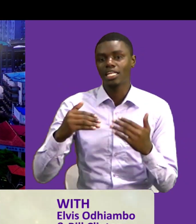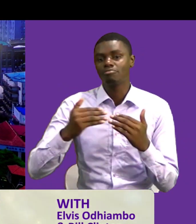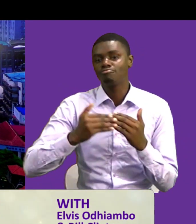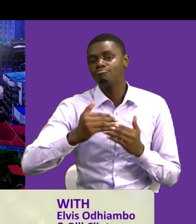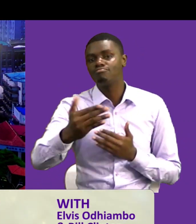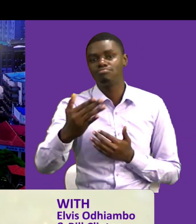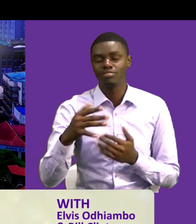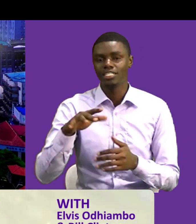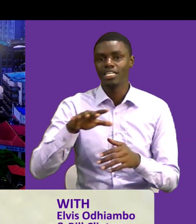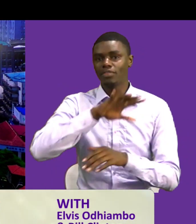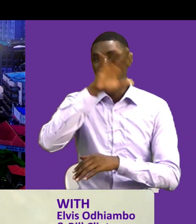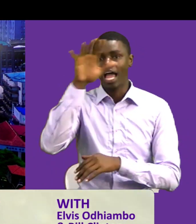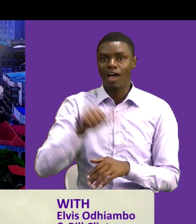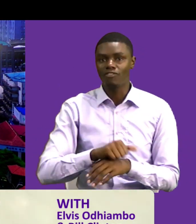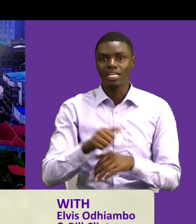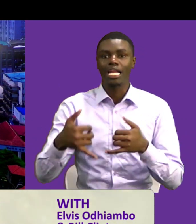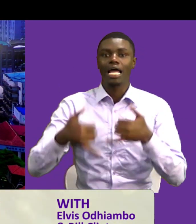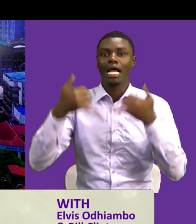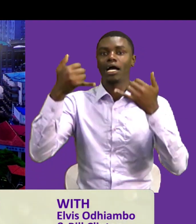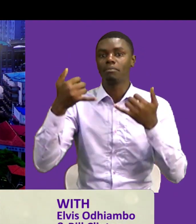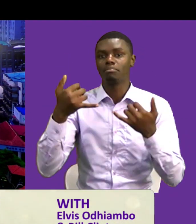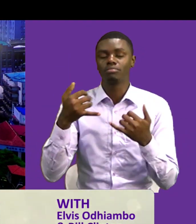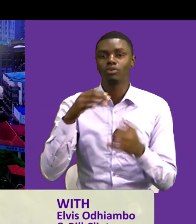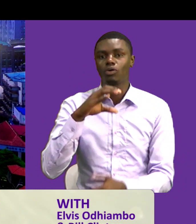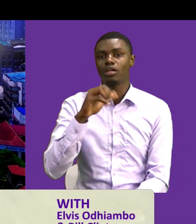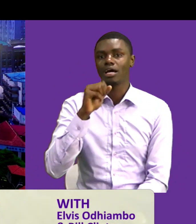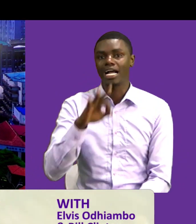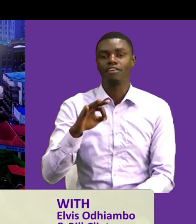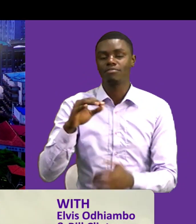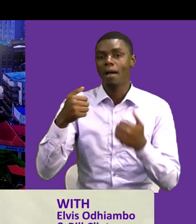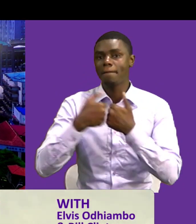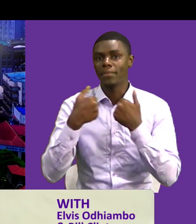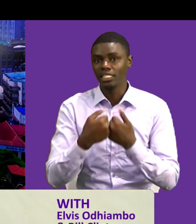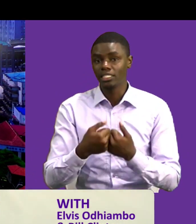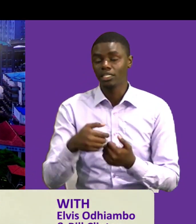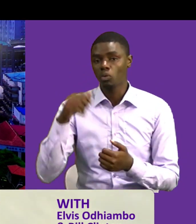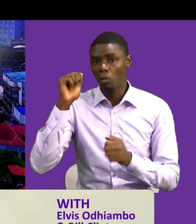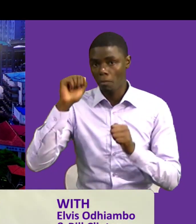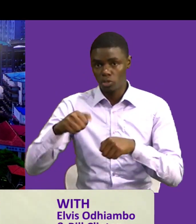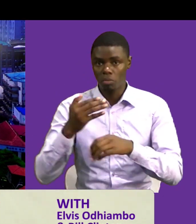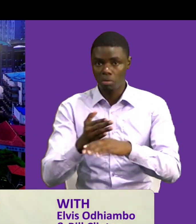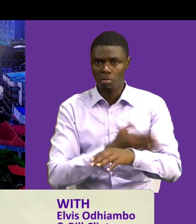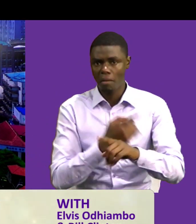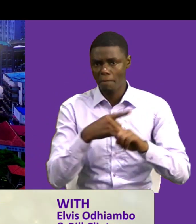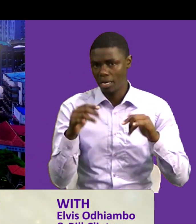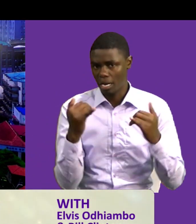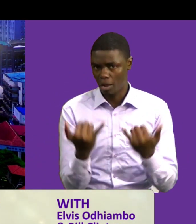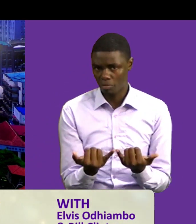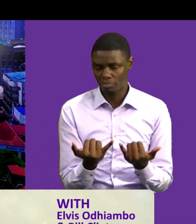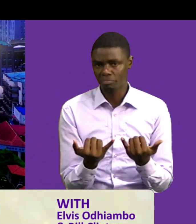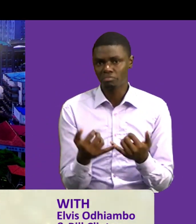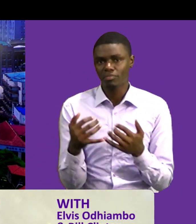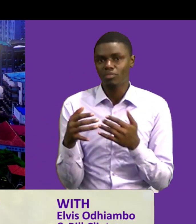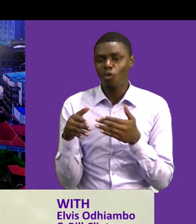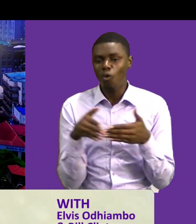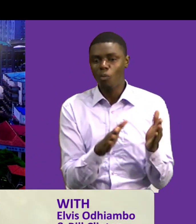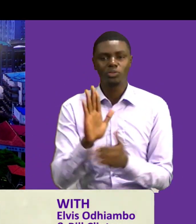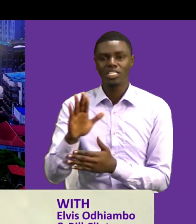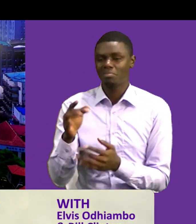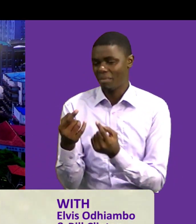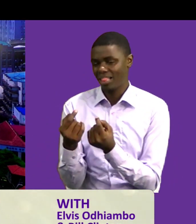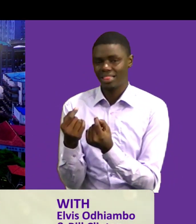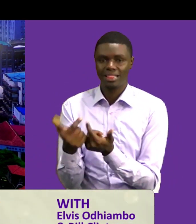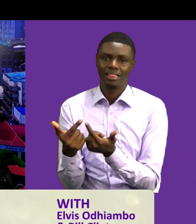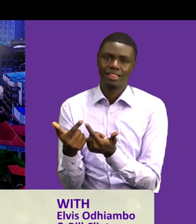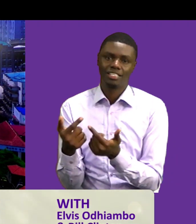coming Afcon matches or CAF matches, at least they can improve. But now their chances are very, very,